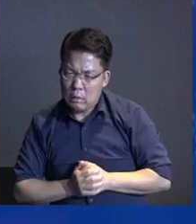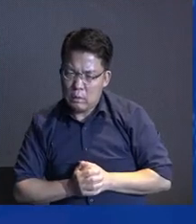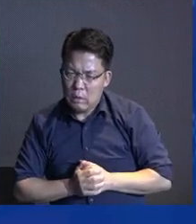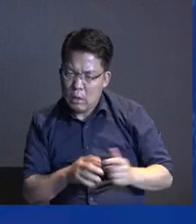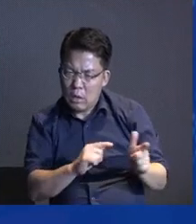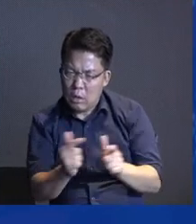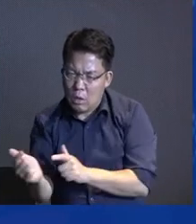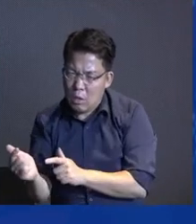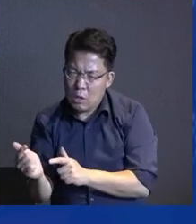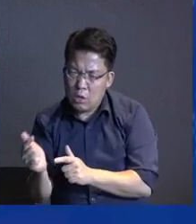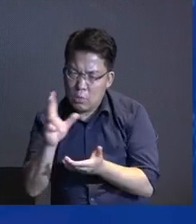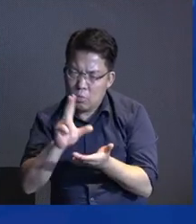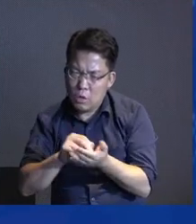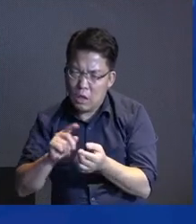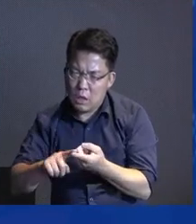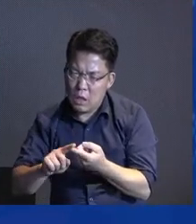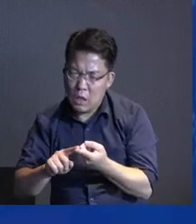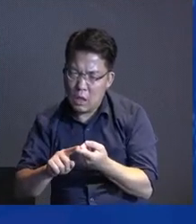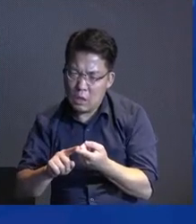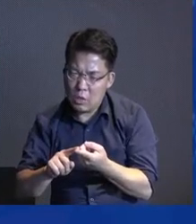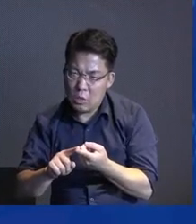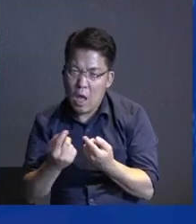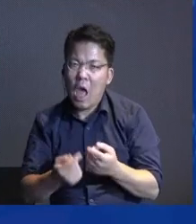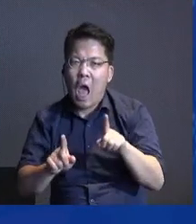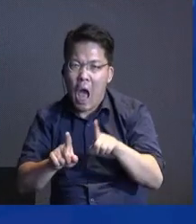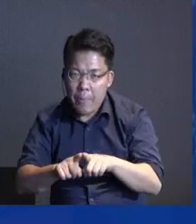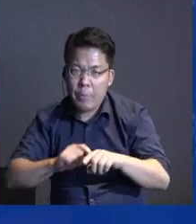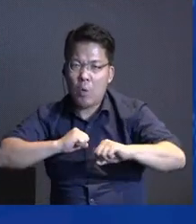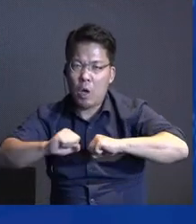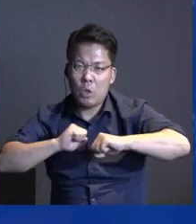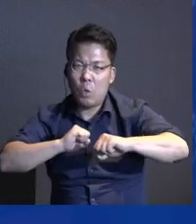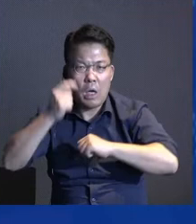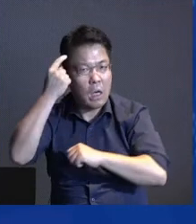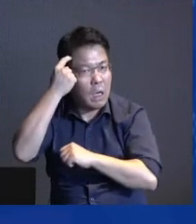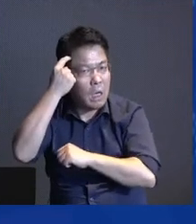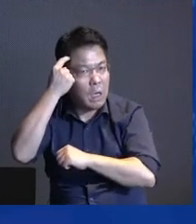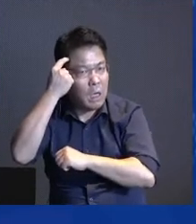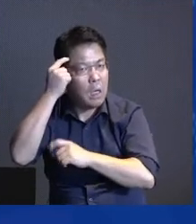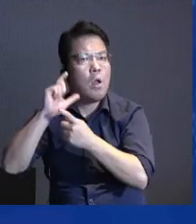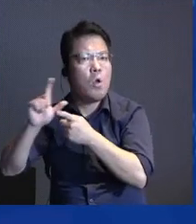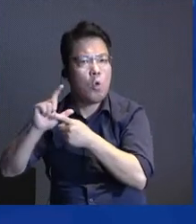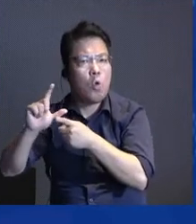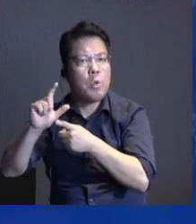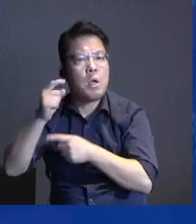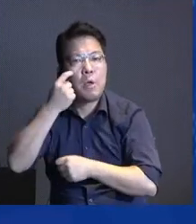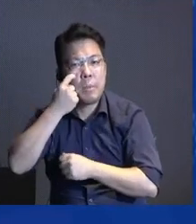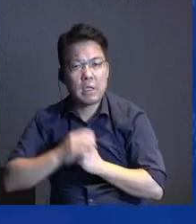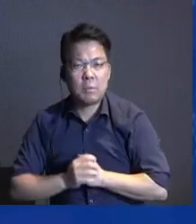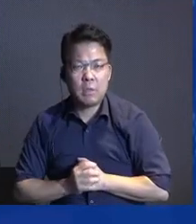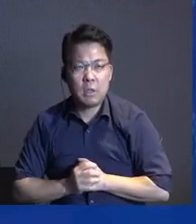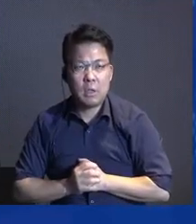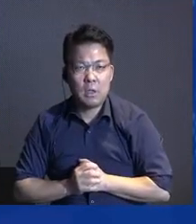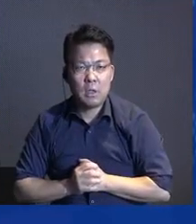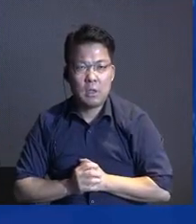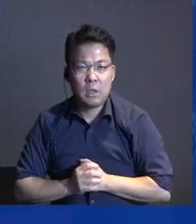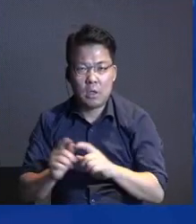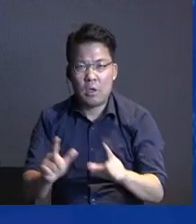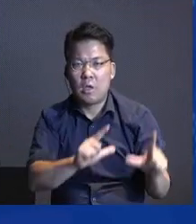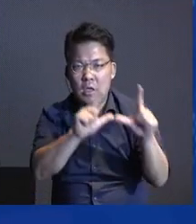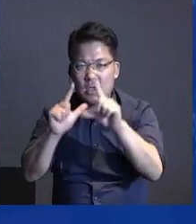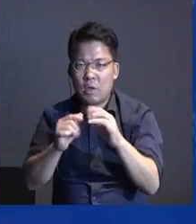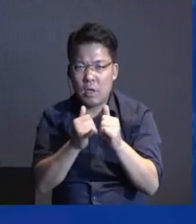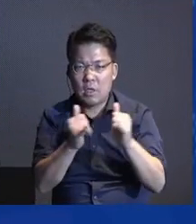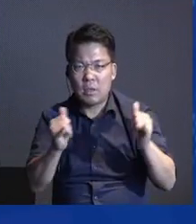the collaboration of various sectors, especially the mixture of the residence-based and SIM-based